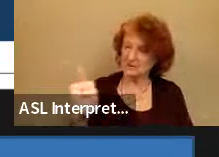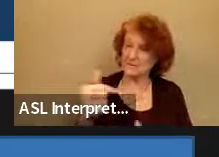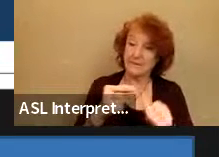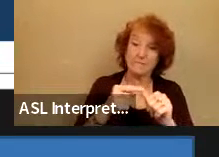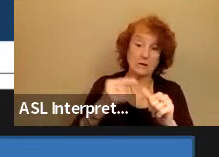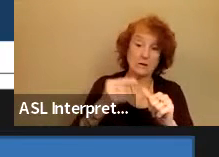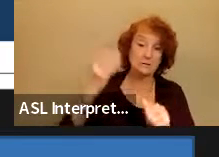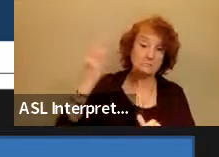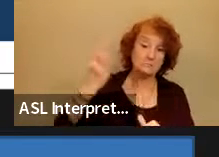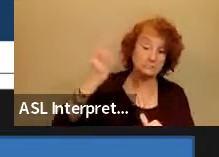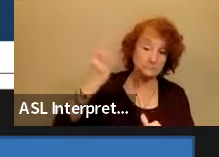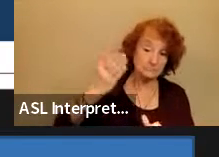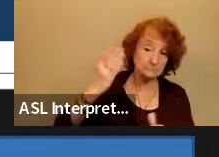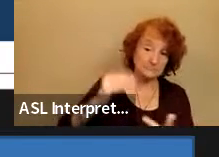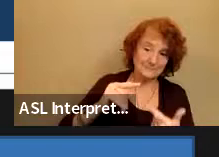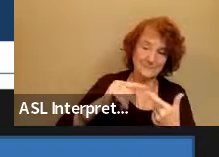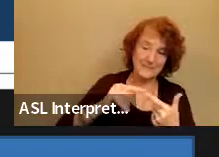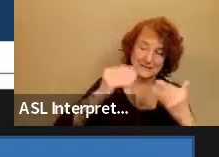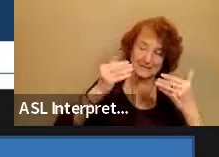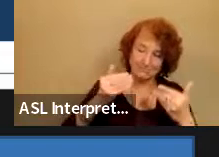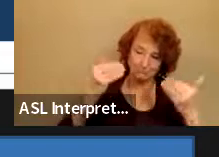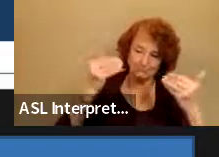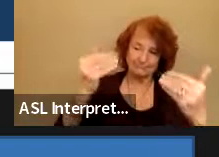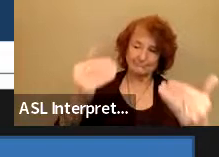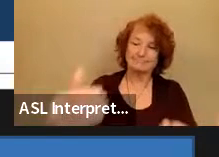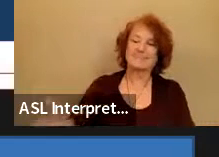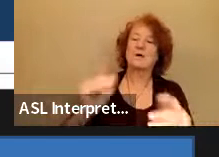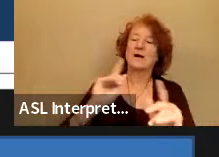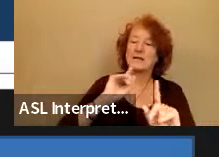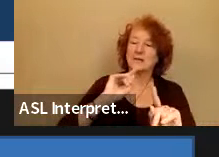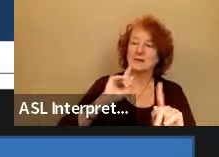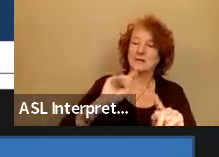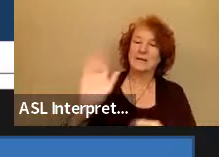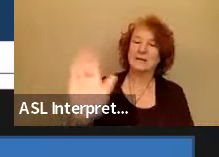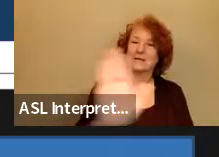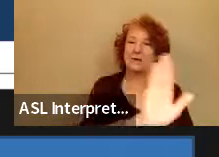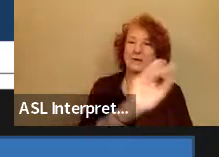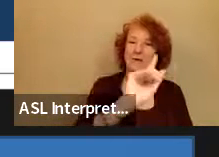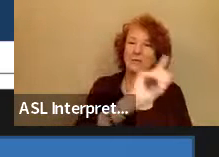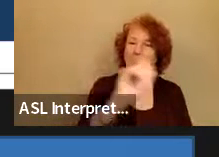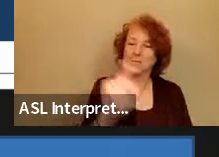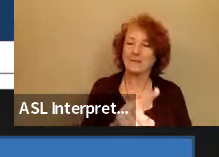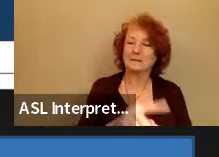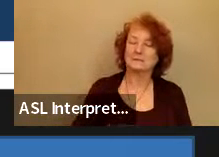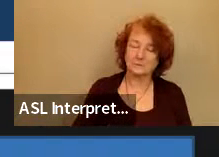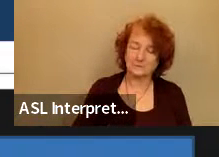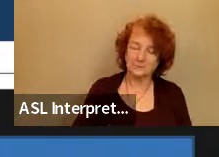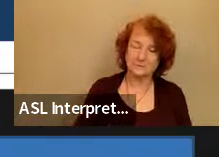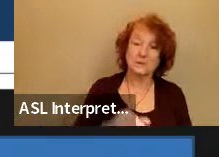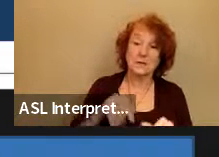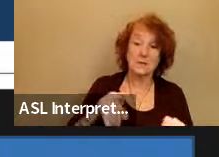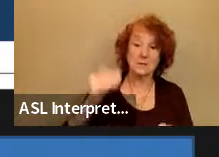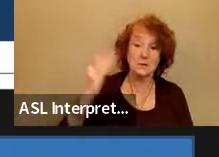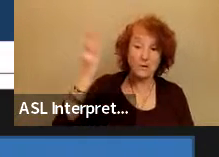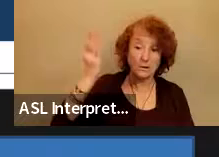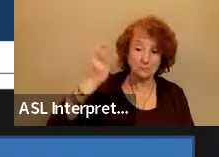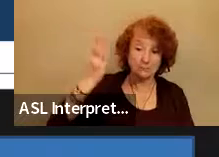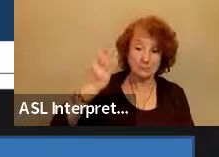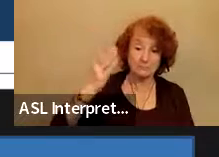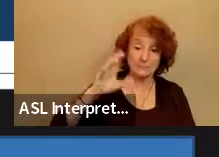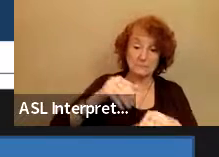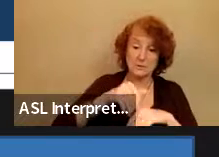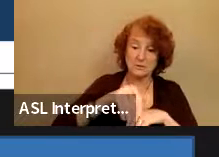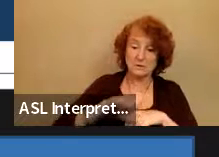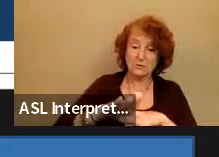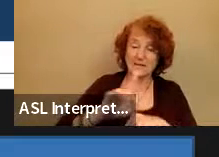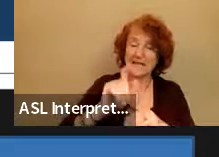then dedicate the rest of the meeting to answer your questions related to tonight's theme. During the presentation, you can submit written questions